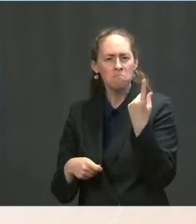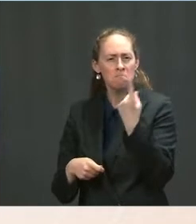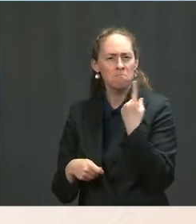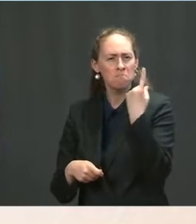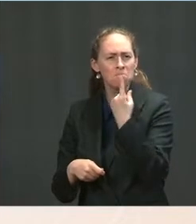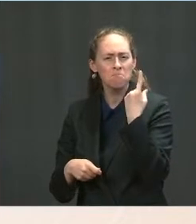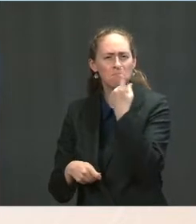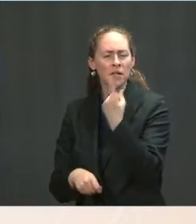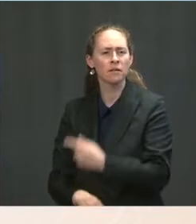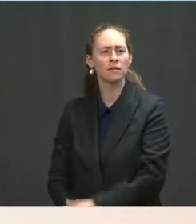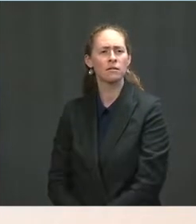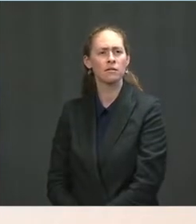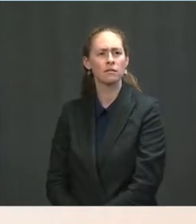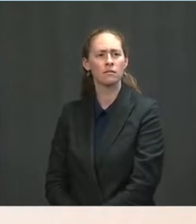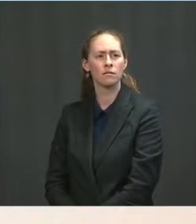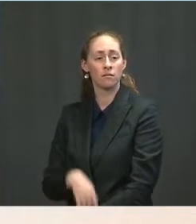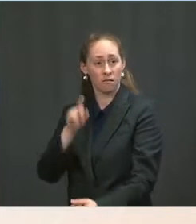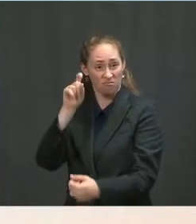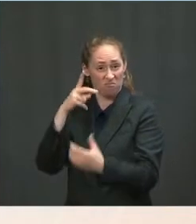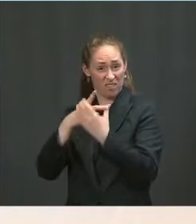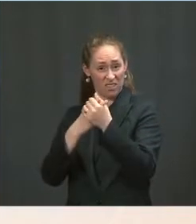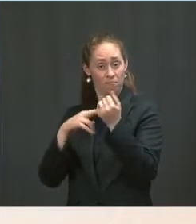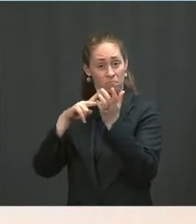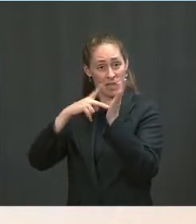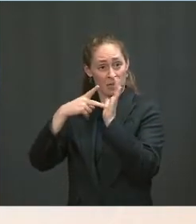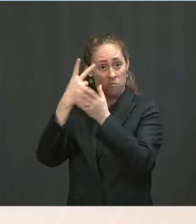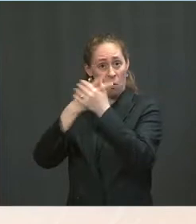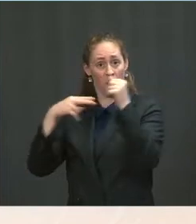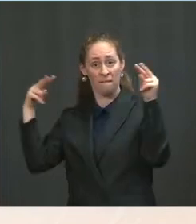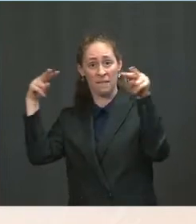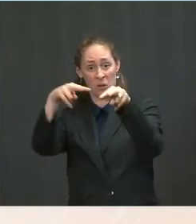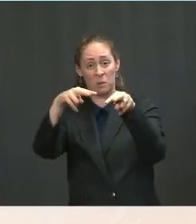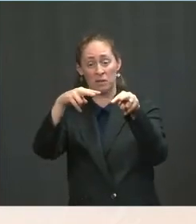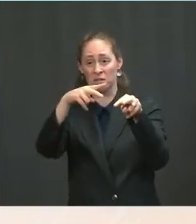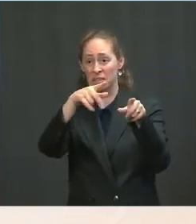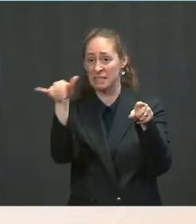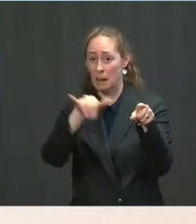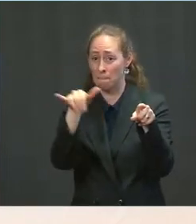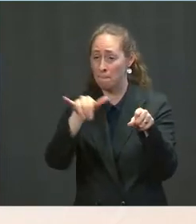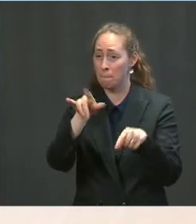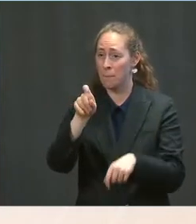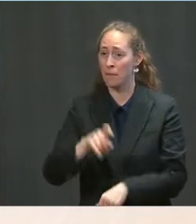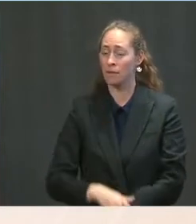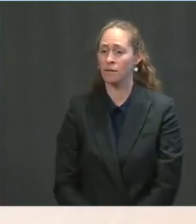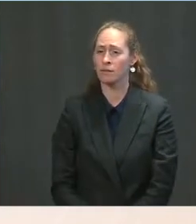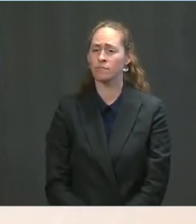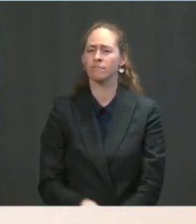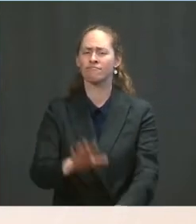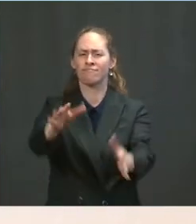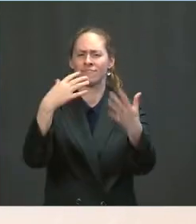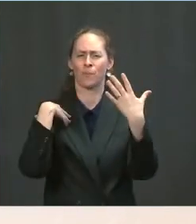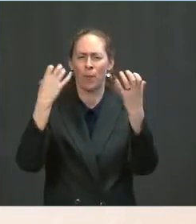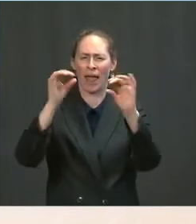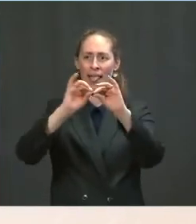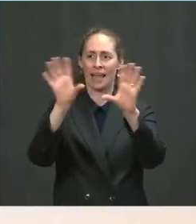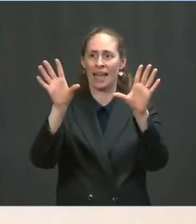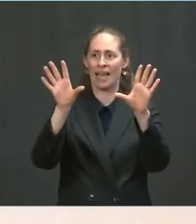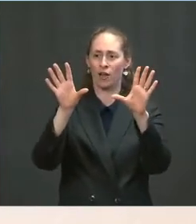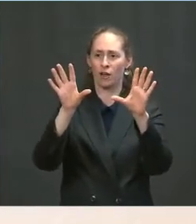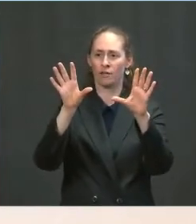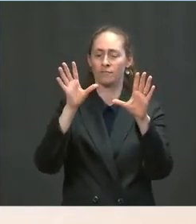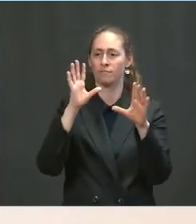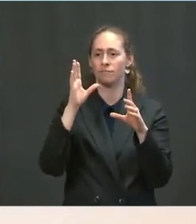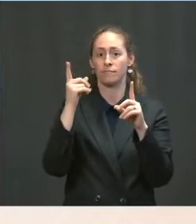and the former President Obama? So I'm going to be really clear here. So since day one, we have said many times,